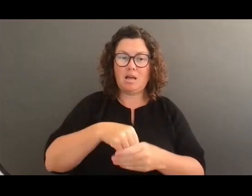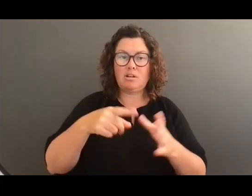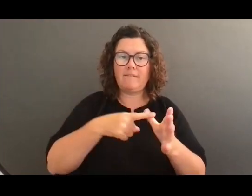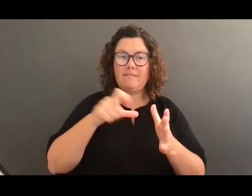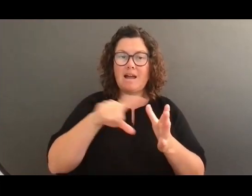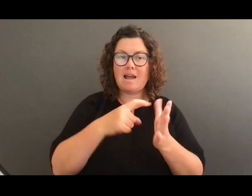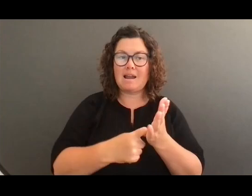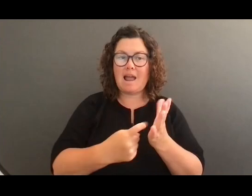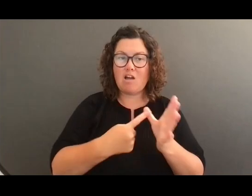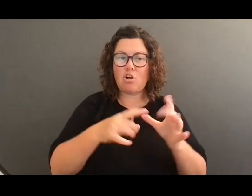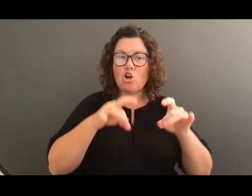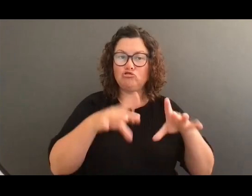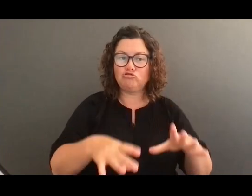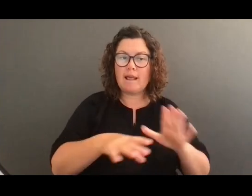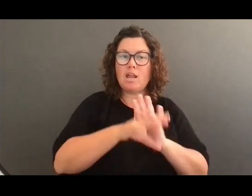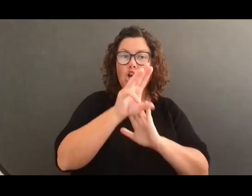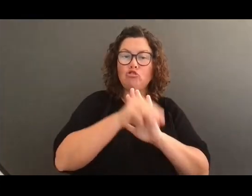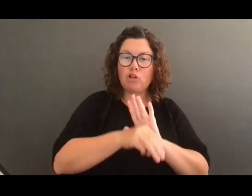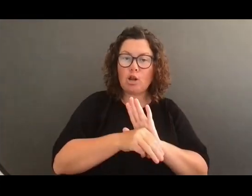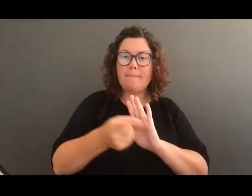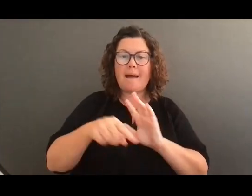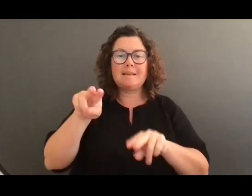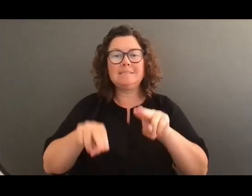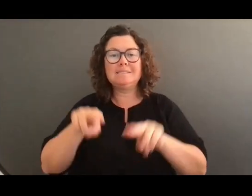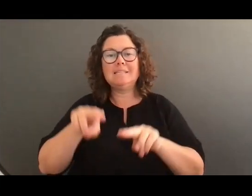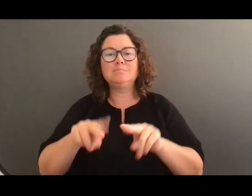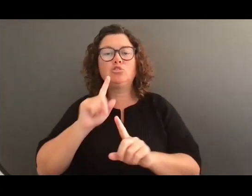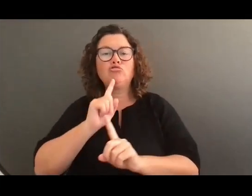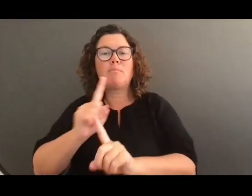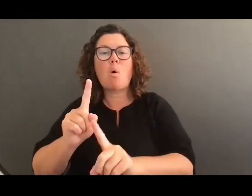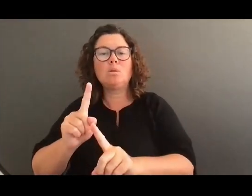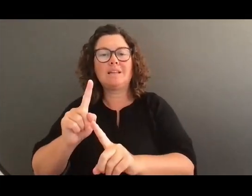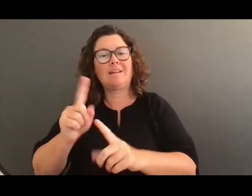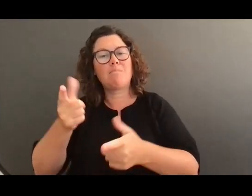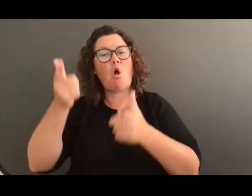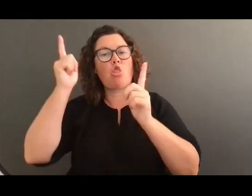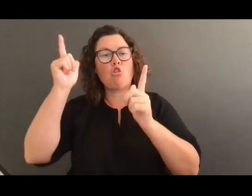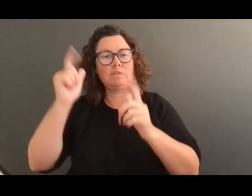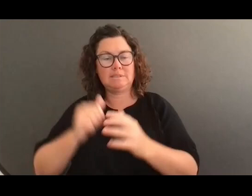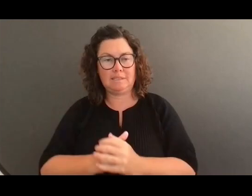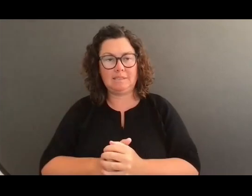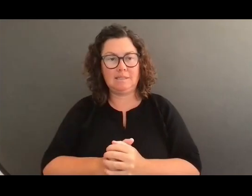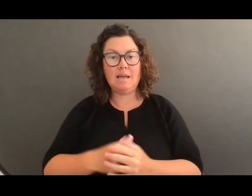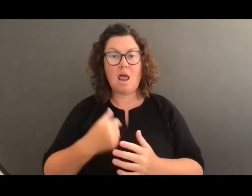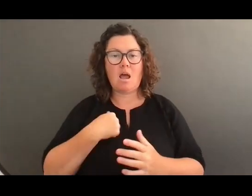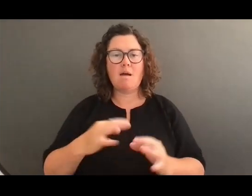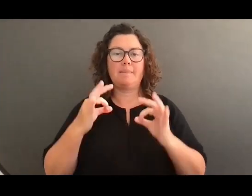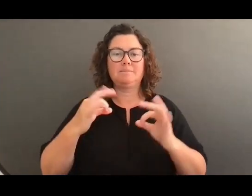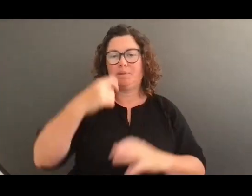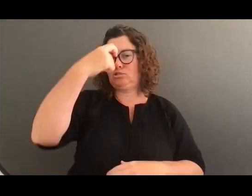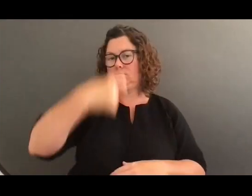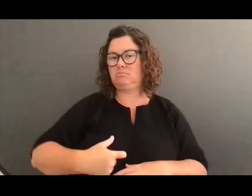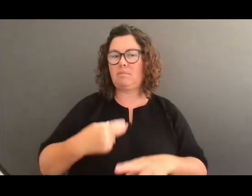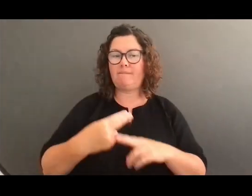Curriculum and Assessment Reporting Authority, and I'm the curriculum specialist for the arts. So I'm going to speak to you today about version